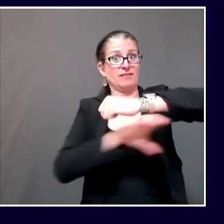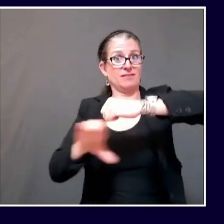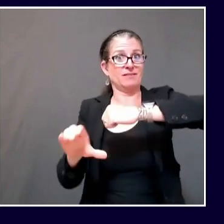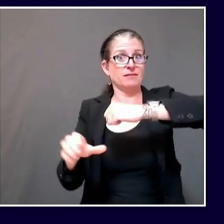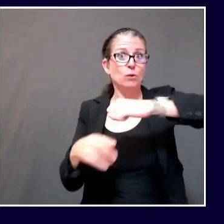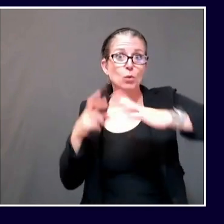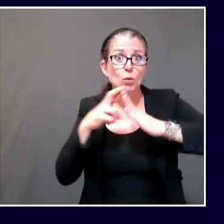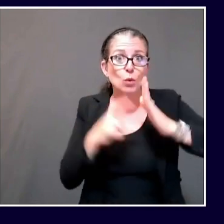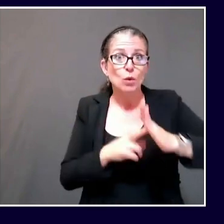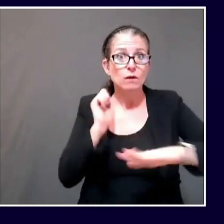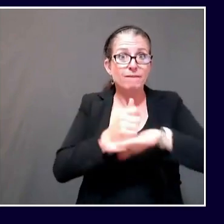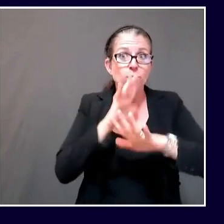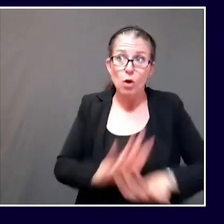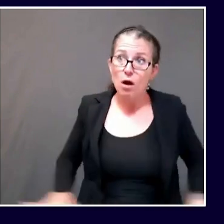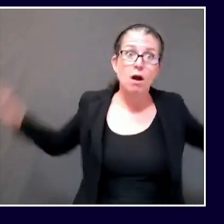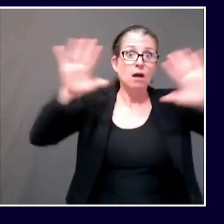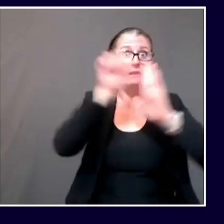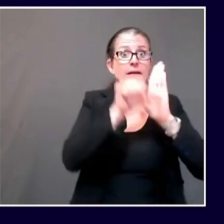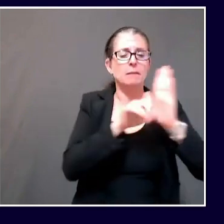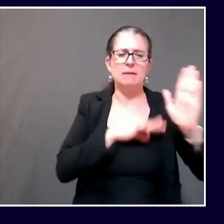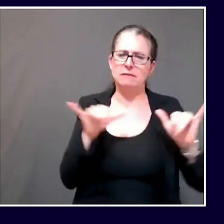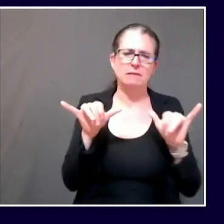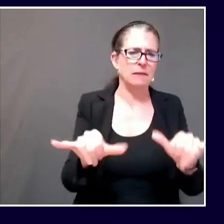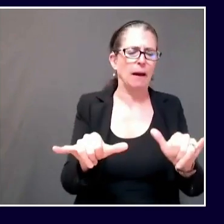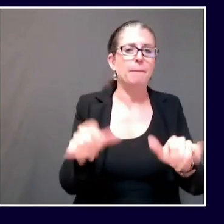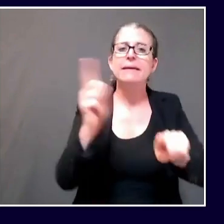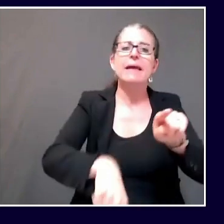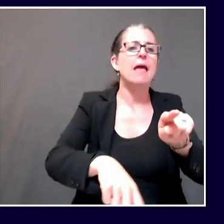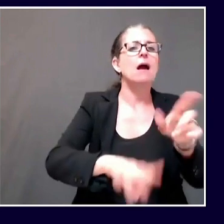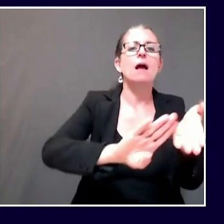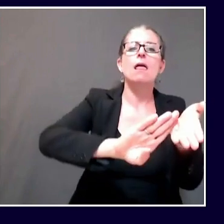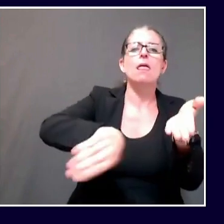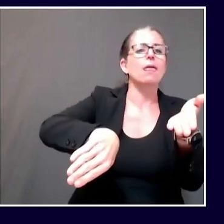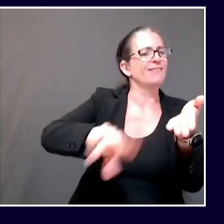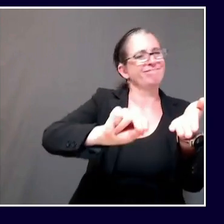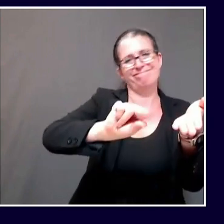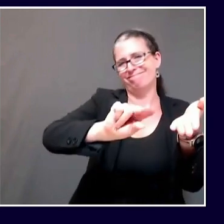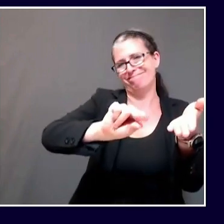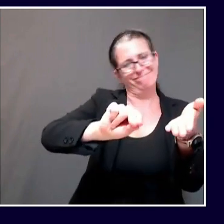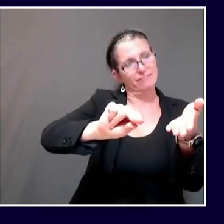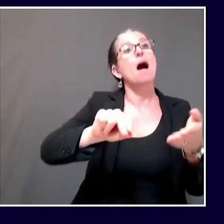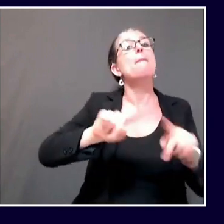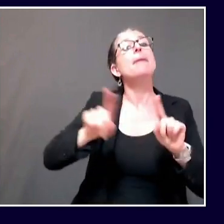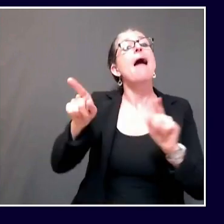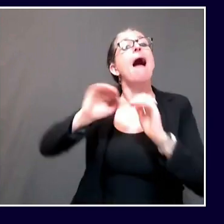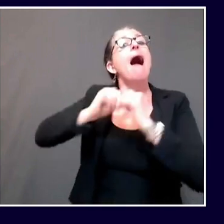will continue to monitor the status of that guidance as well as its implementation.